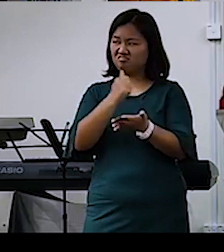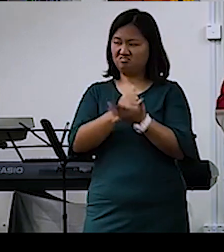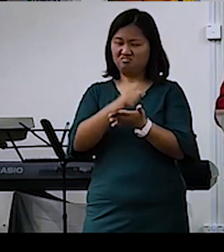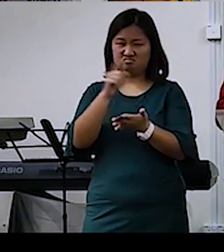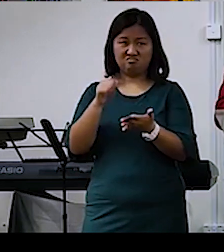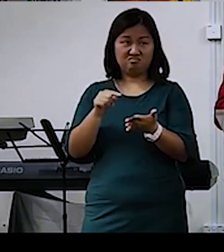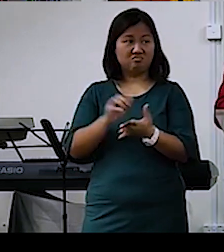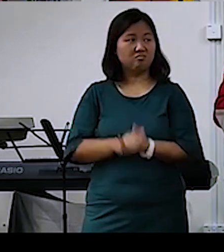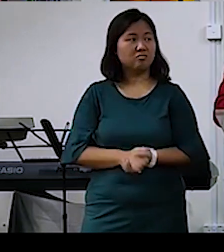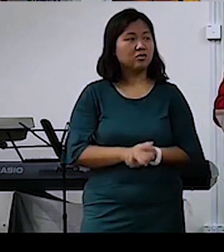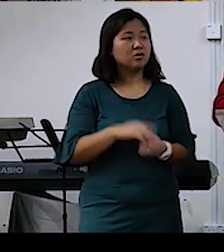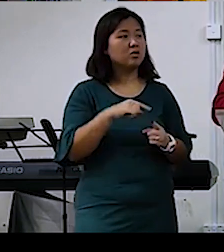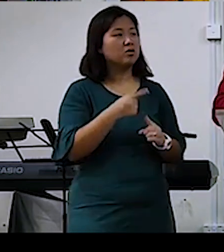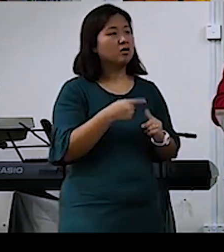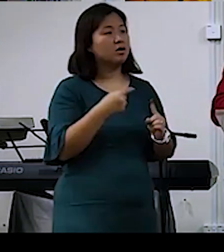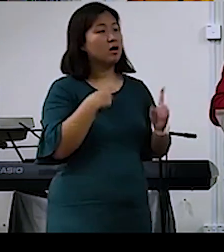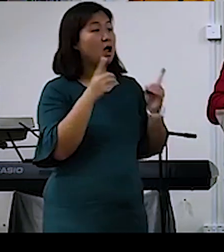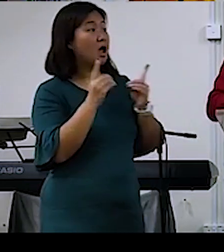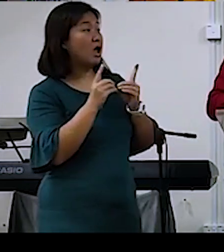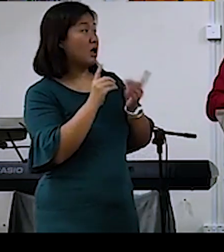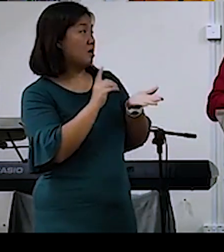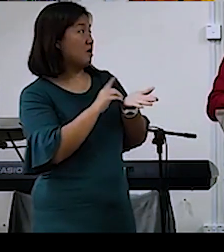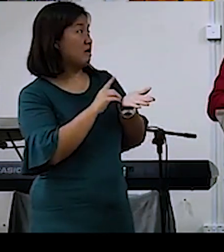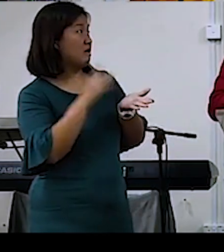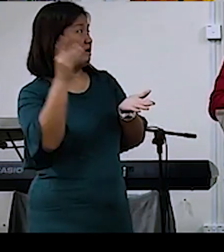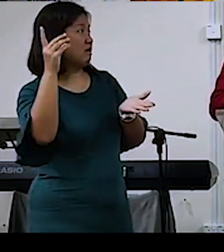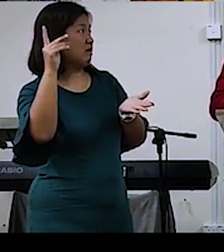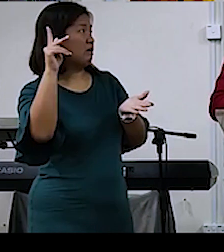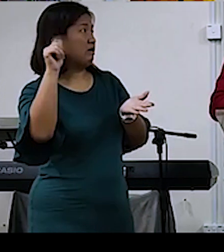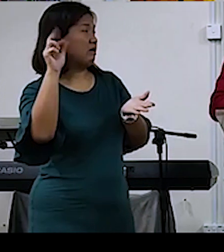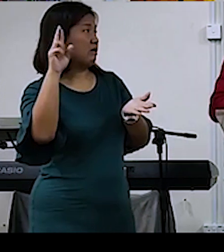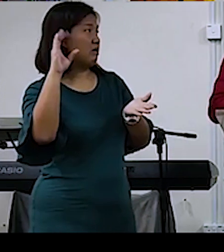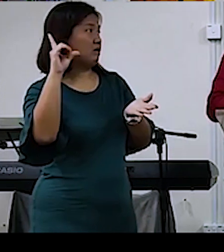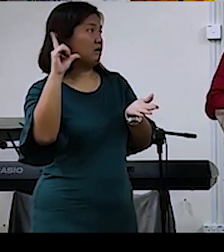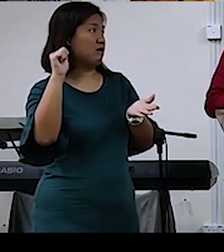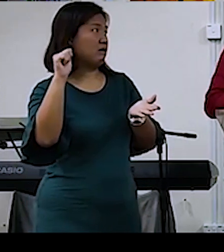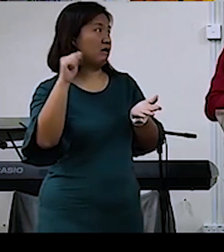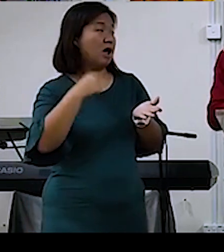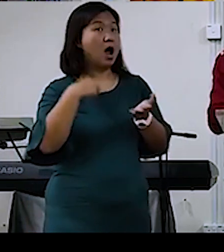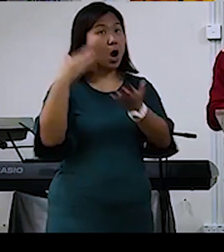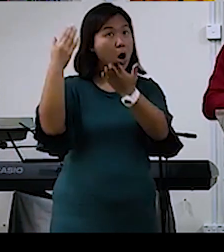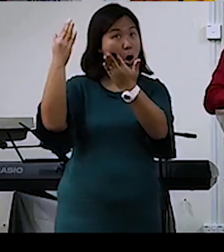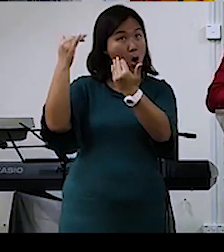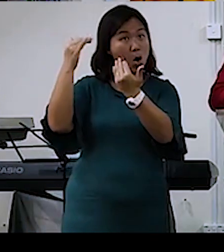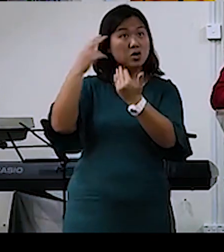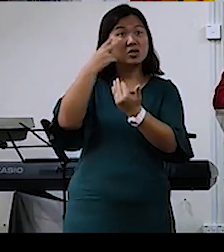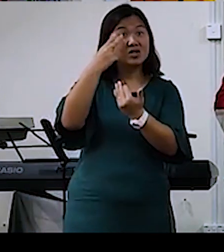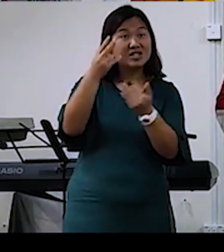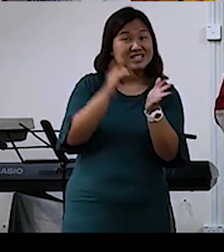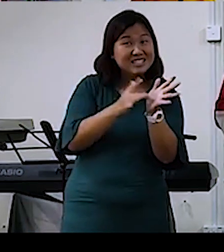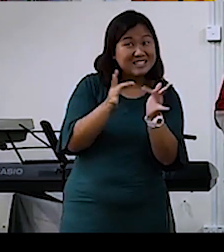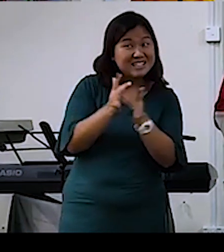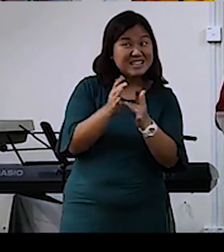know, like when I met Dr. Kayla, it was like I was hoping Dr. Kayla is going to see Jesus in me. I hope you did. Maybe you did. You can tell me